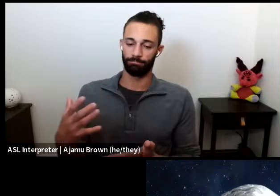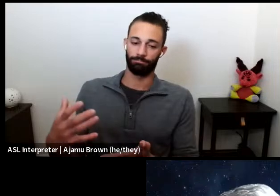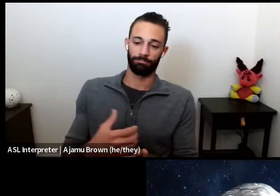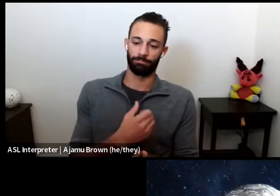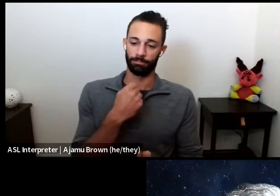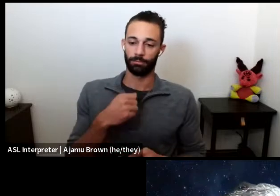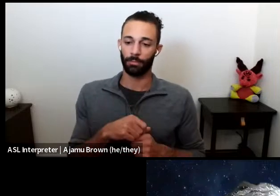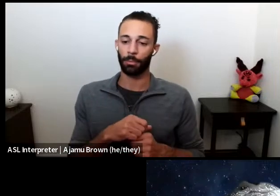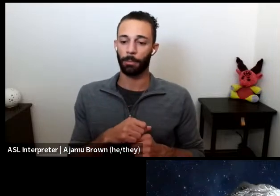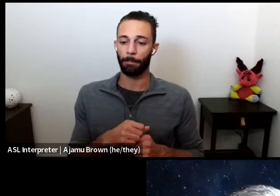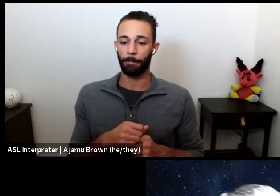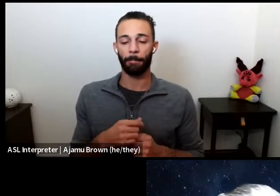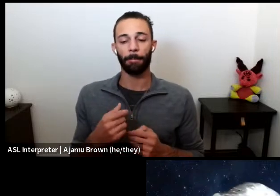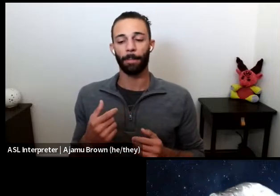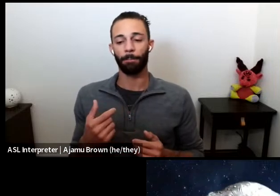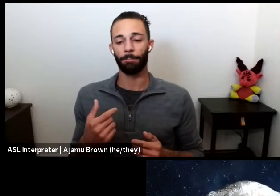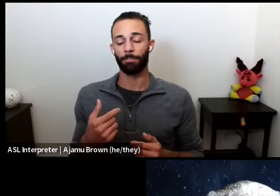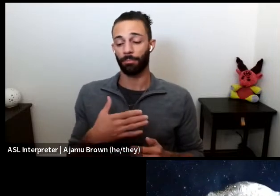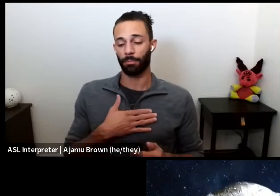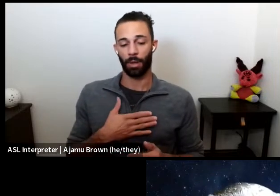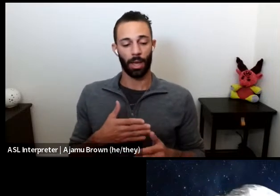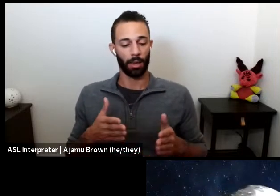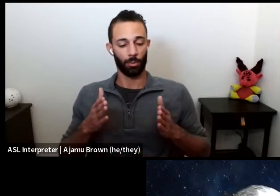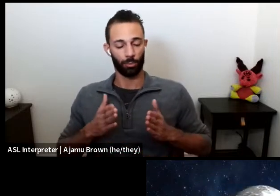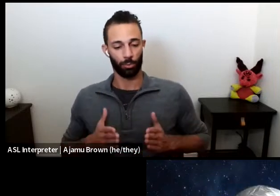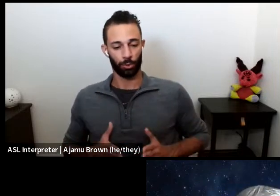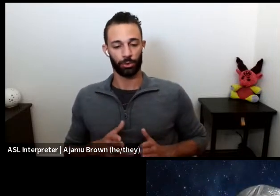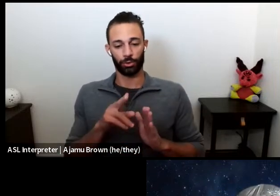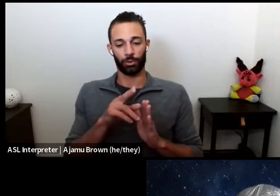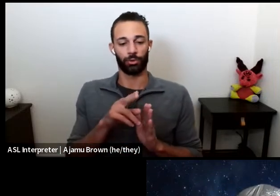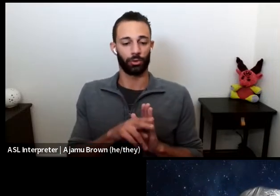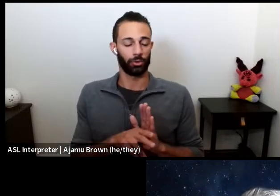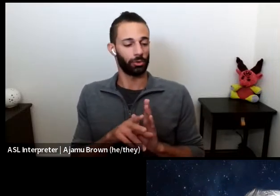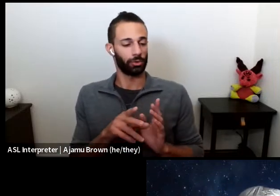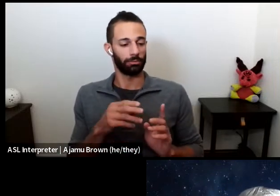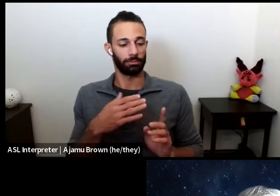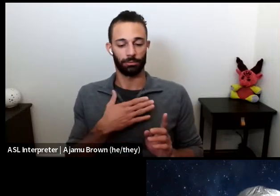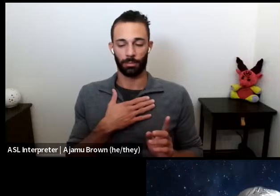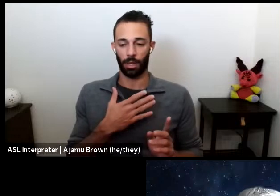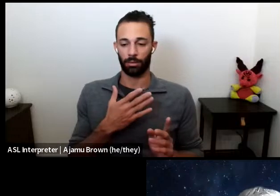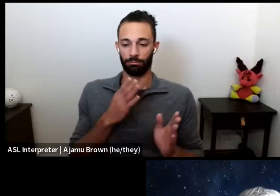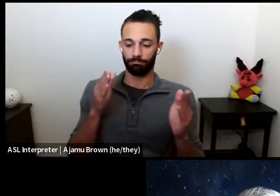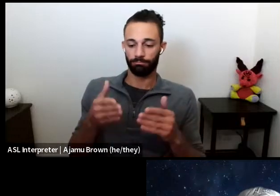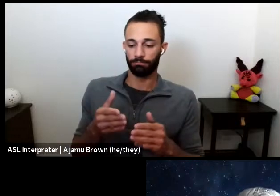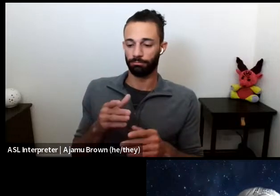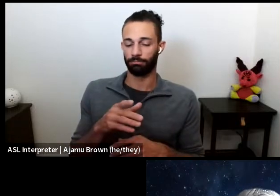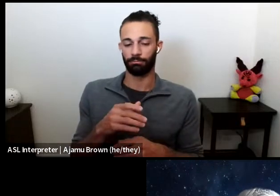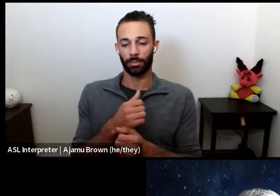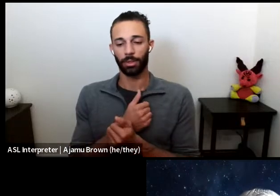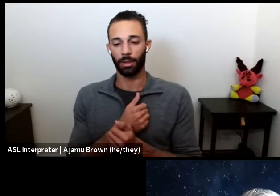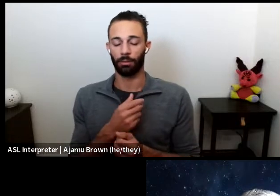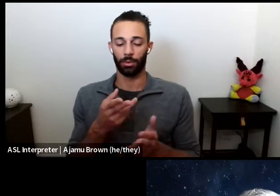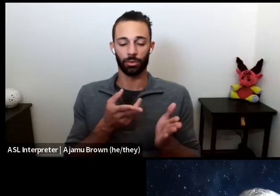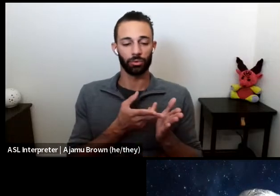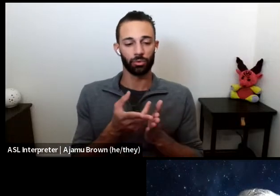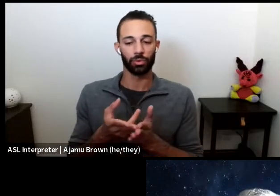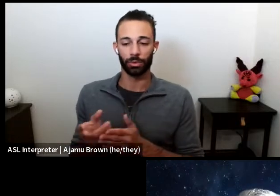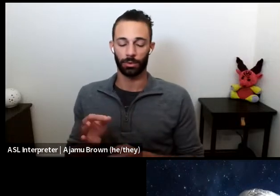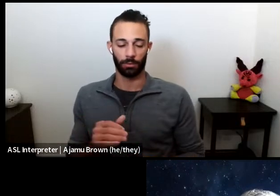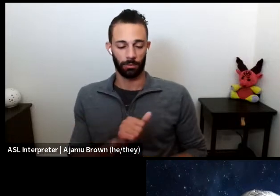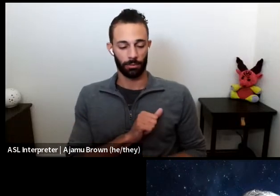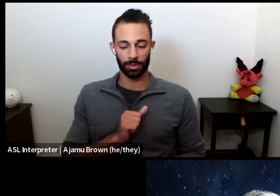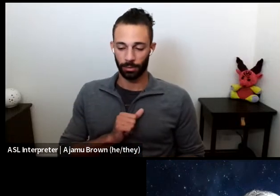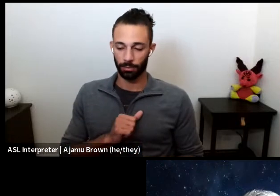about my so-called personhood, my comportment towards love, my truths of myself. I'm crashing